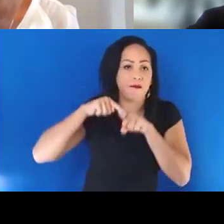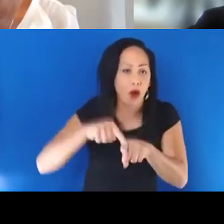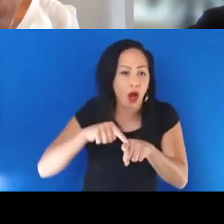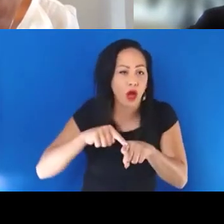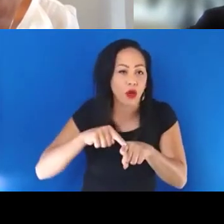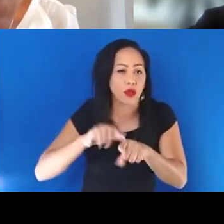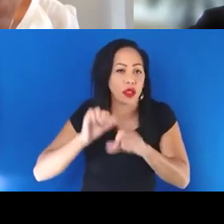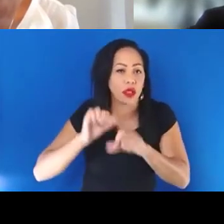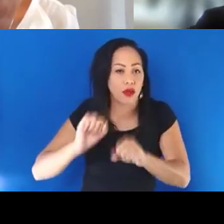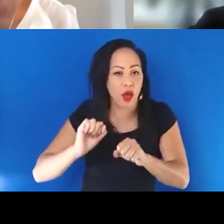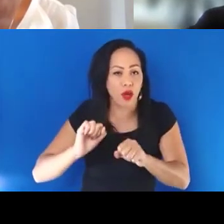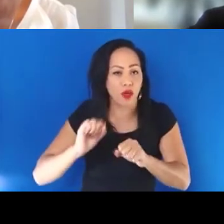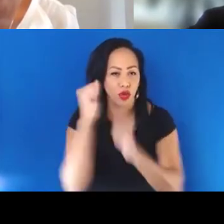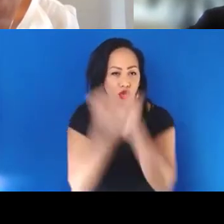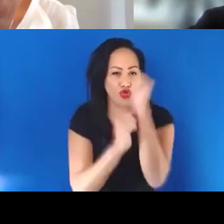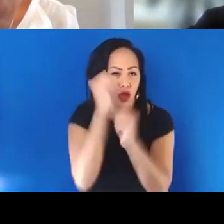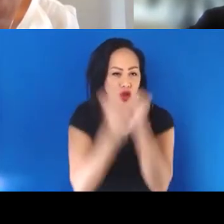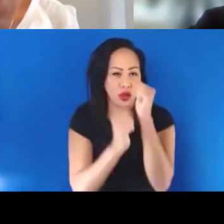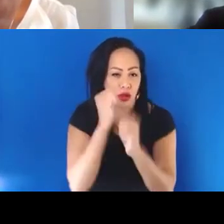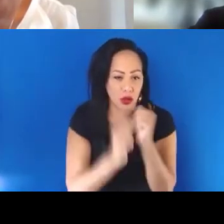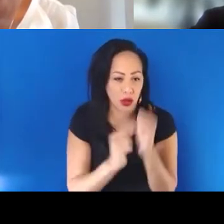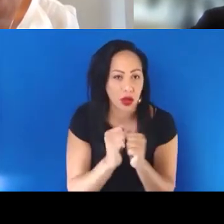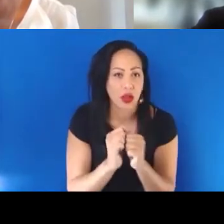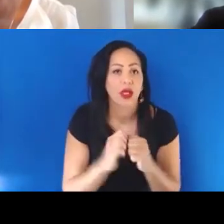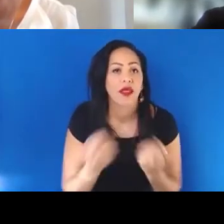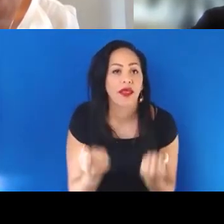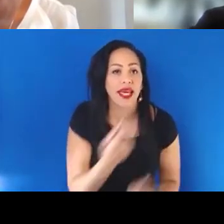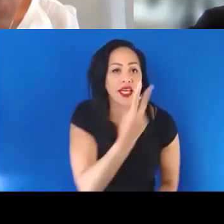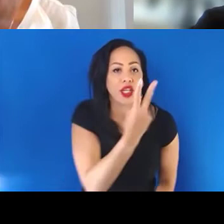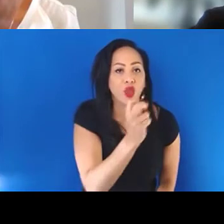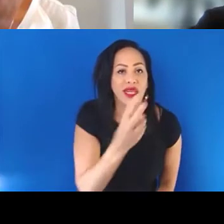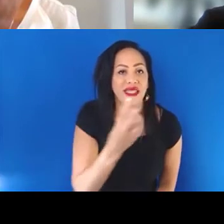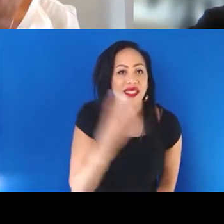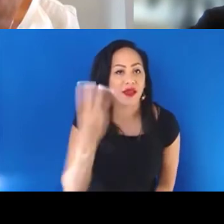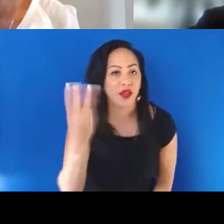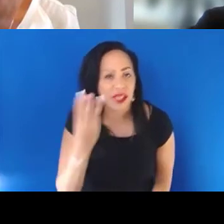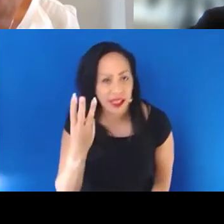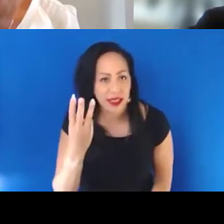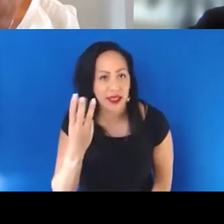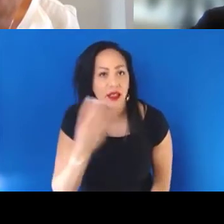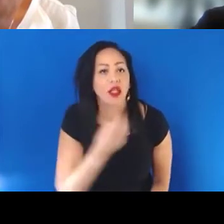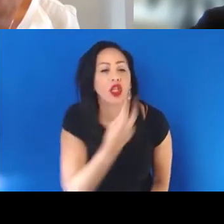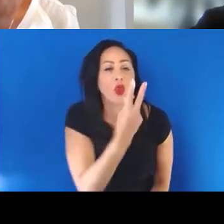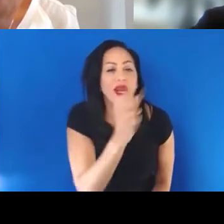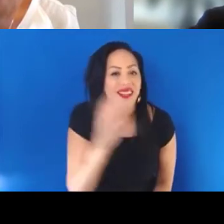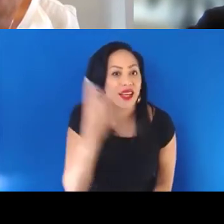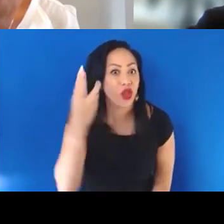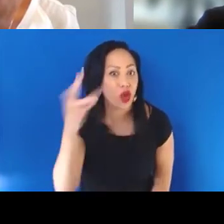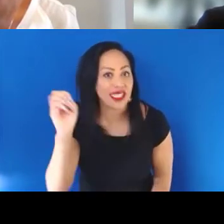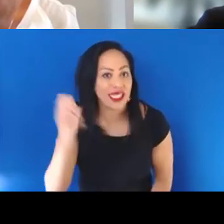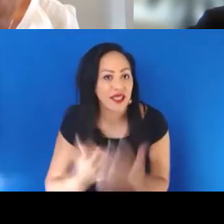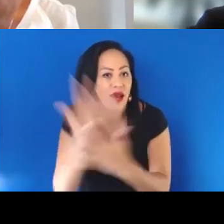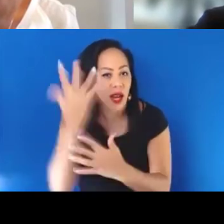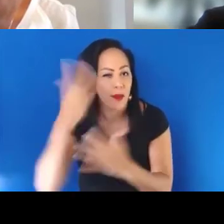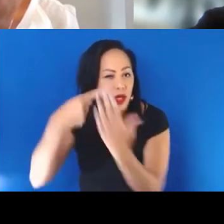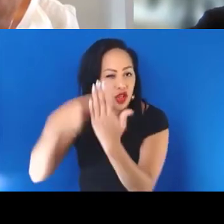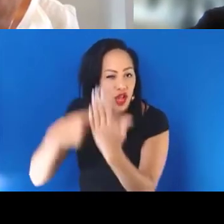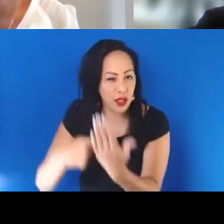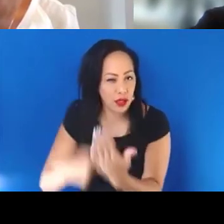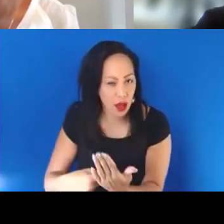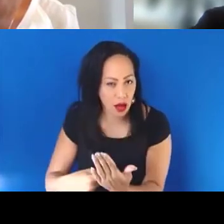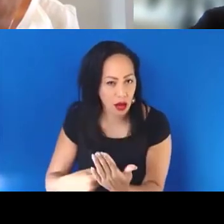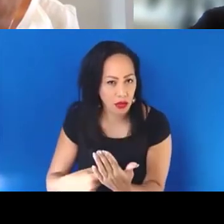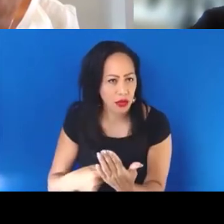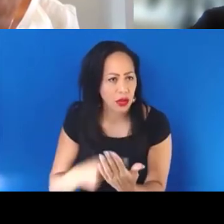includes the 2030 Development Agenda. I believe many people here will be familiar